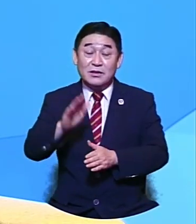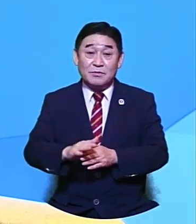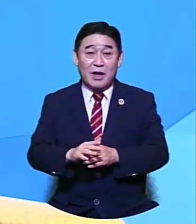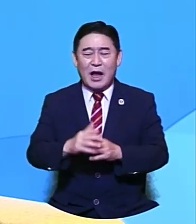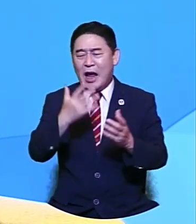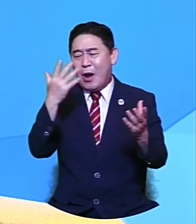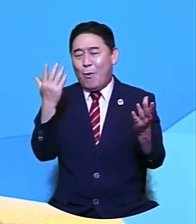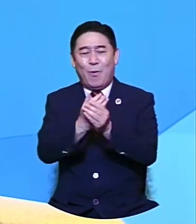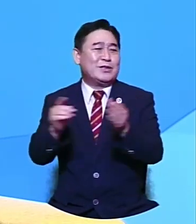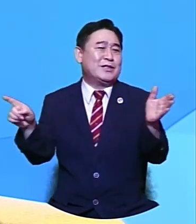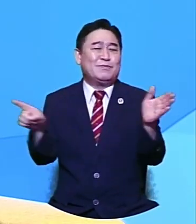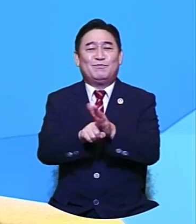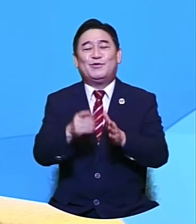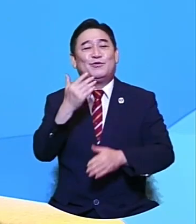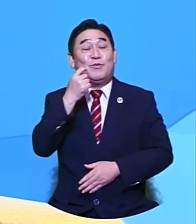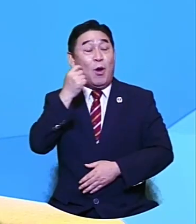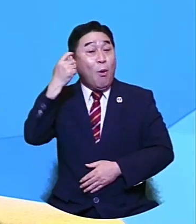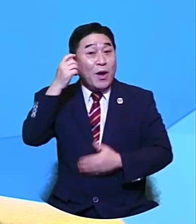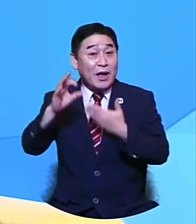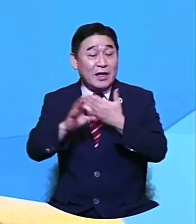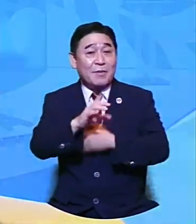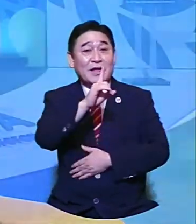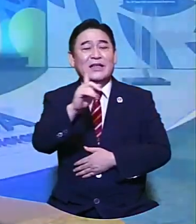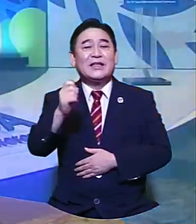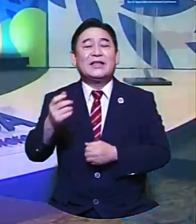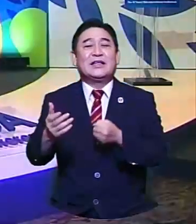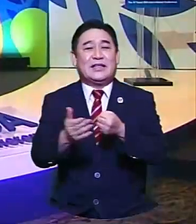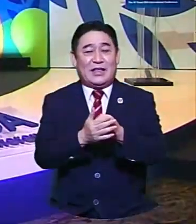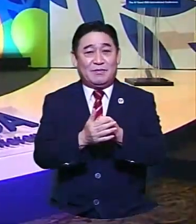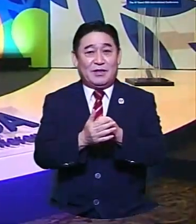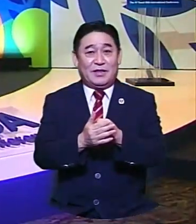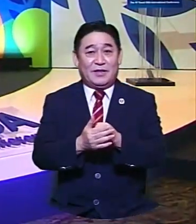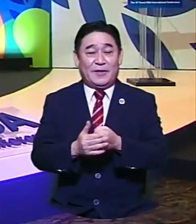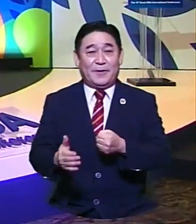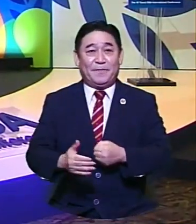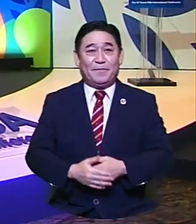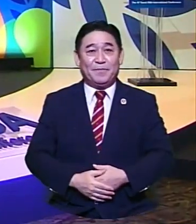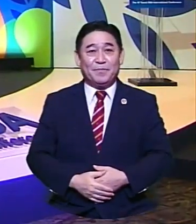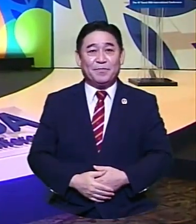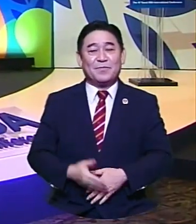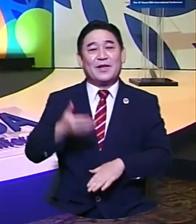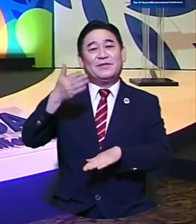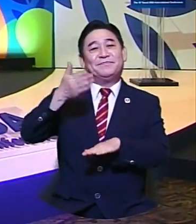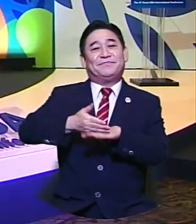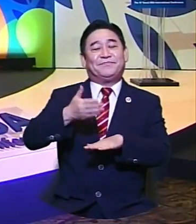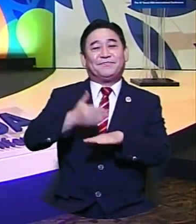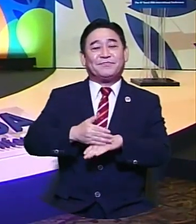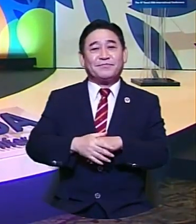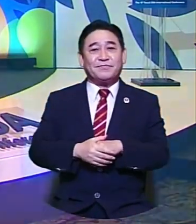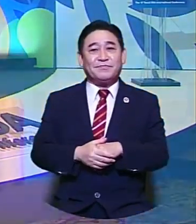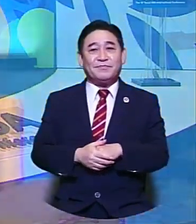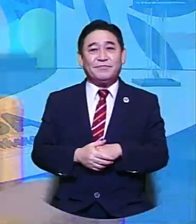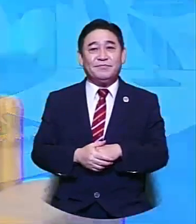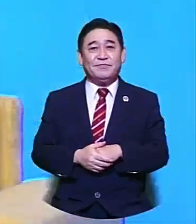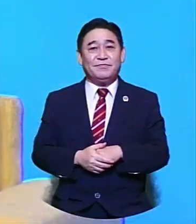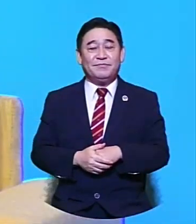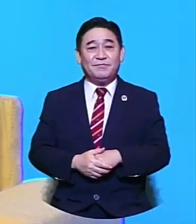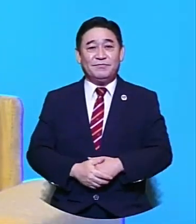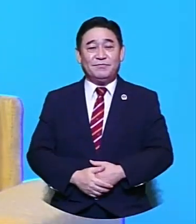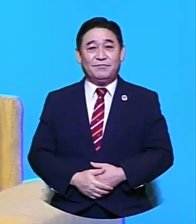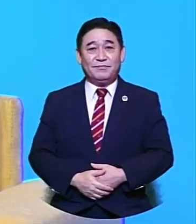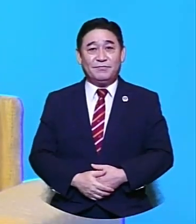just the data. Thank you very much. Thank you, Dr. Song. M&E measurement and evaluation is